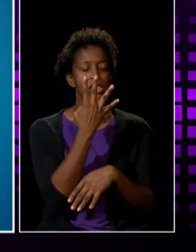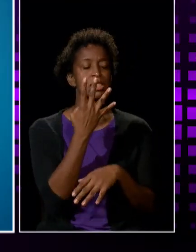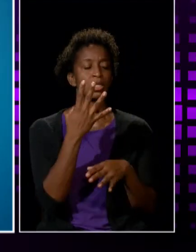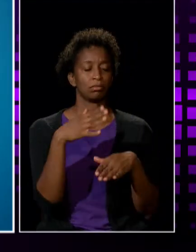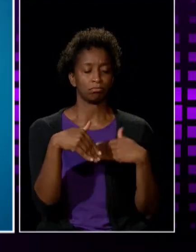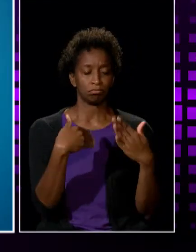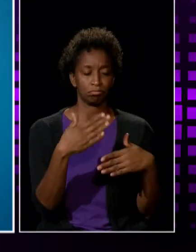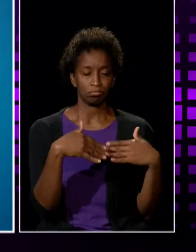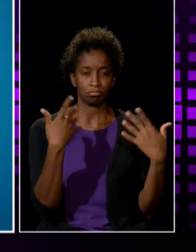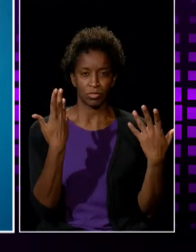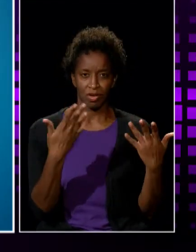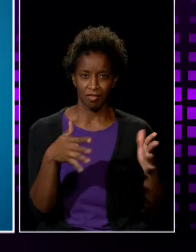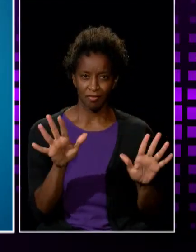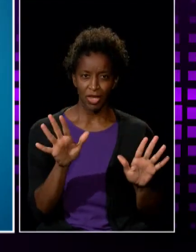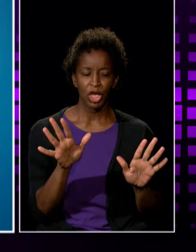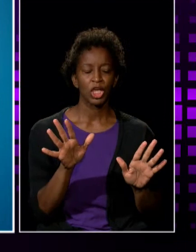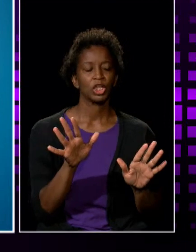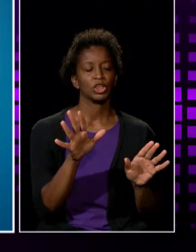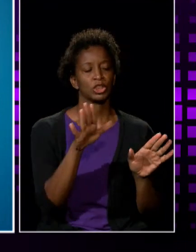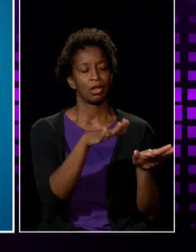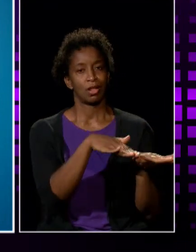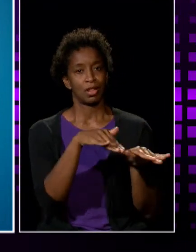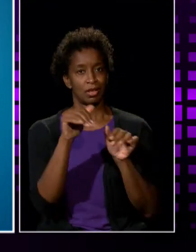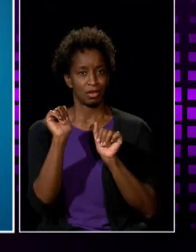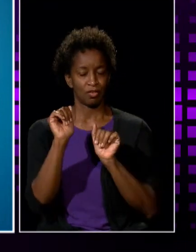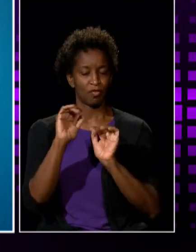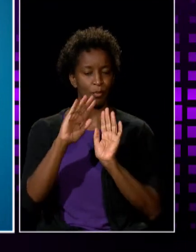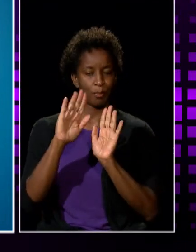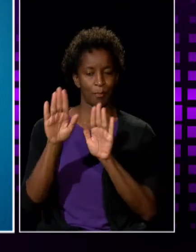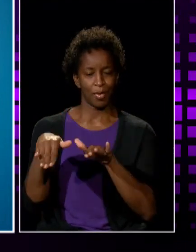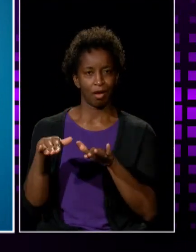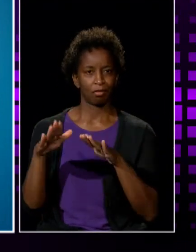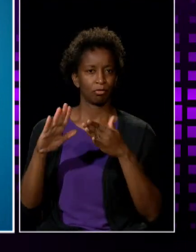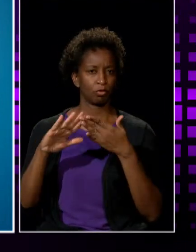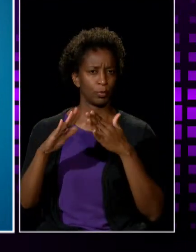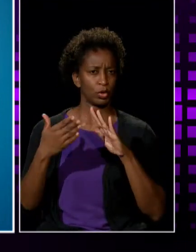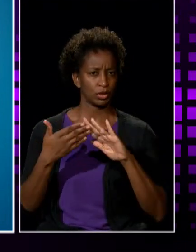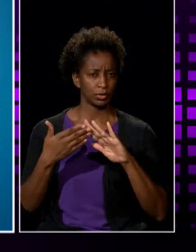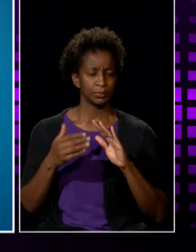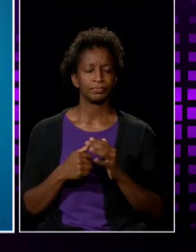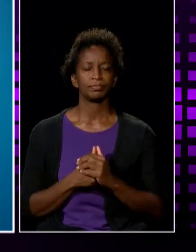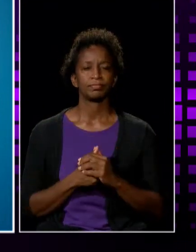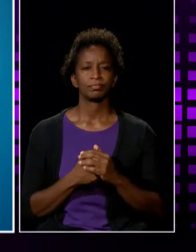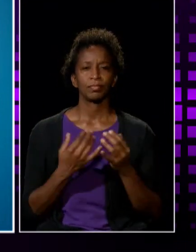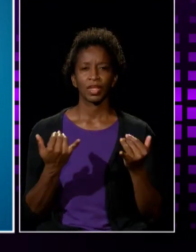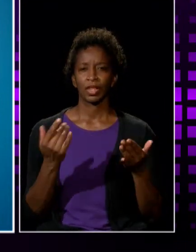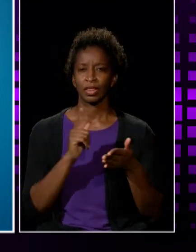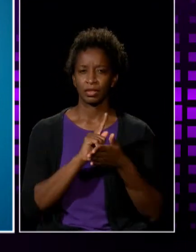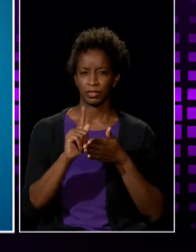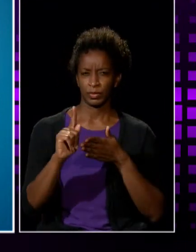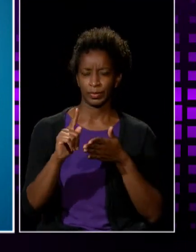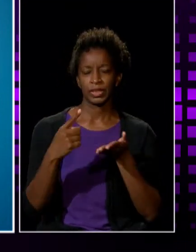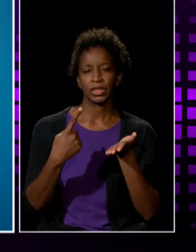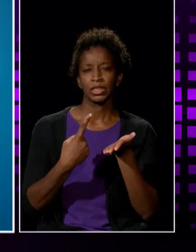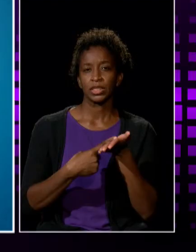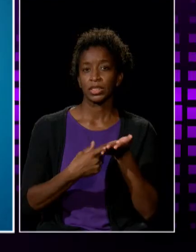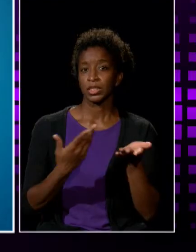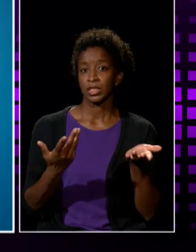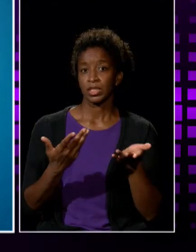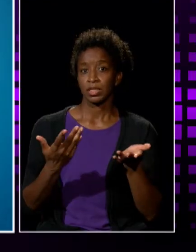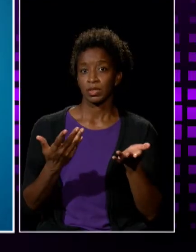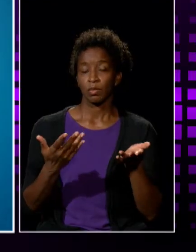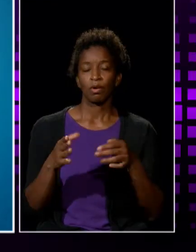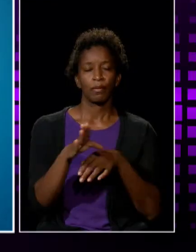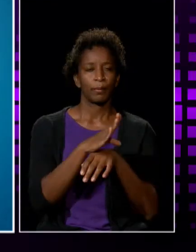week and before that. This week, we are now speaking about the transition to a republic, from independence